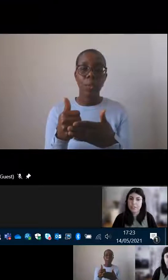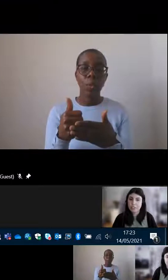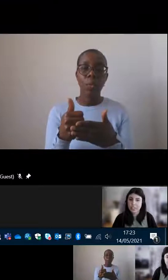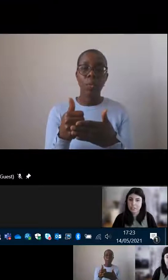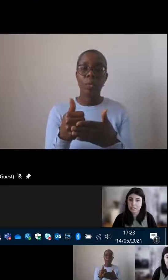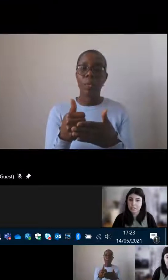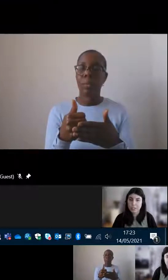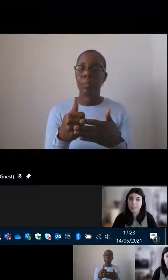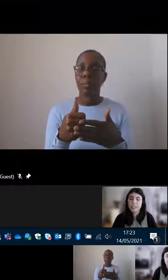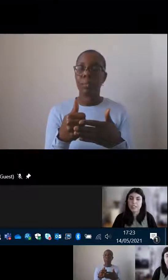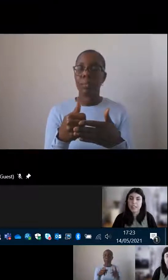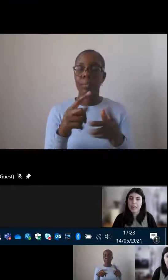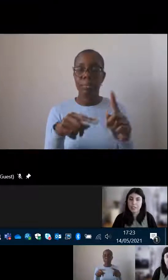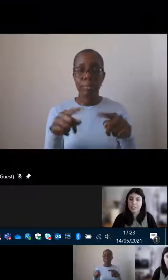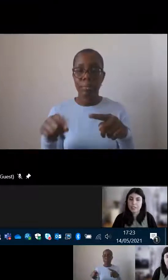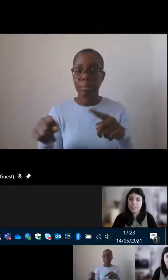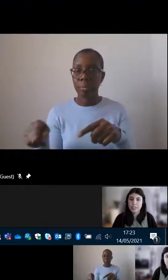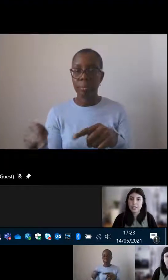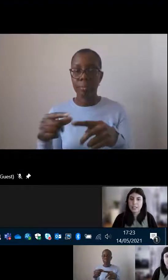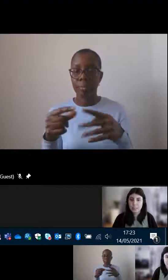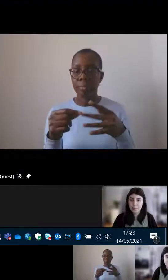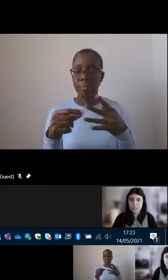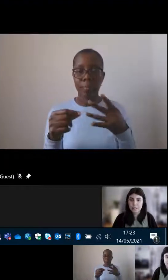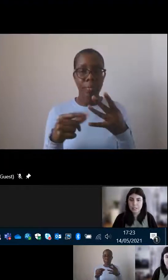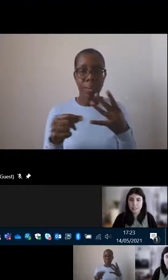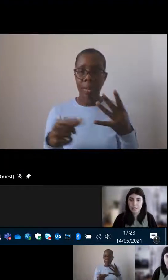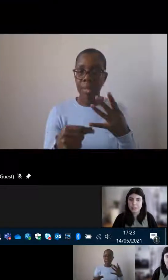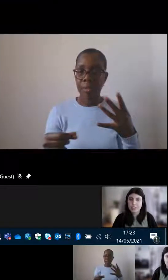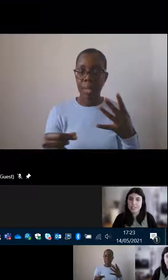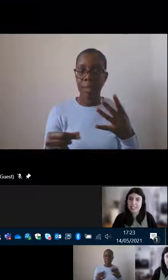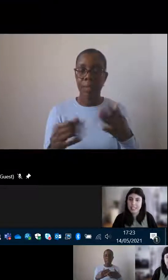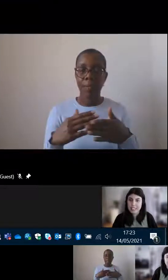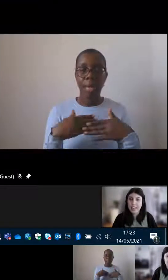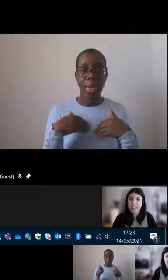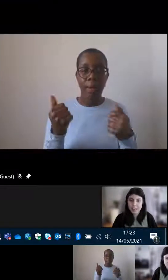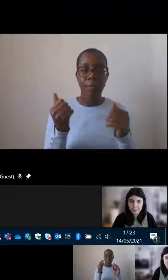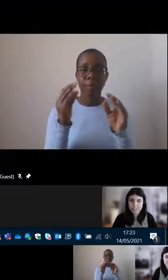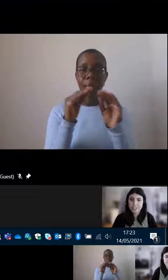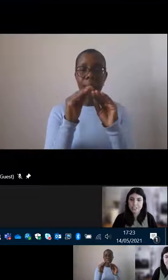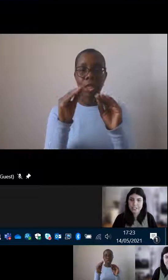aspects of the education, health and care plan, which is the